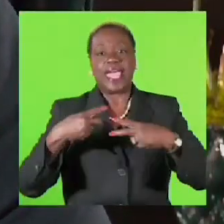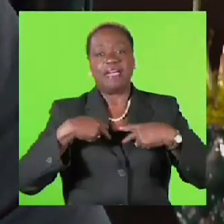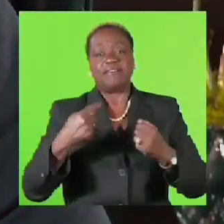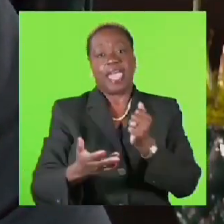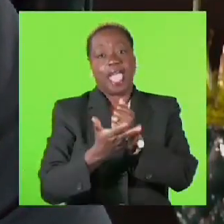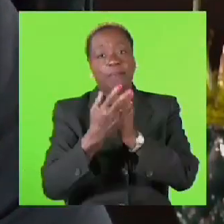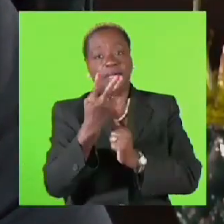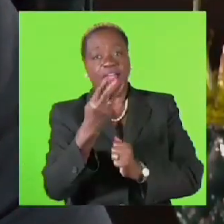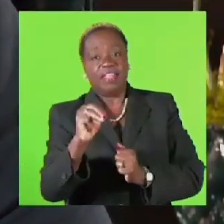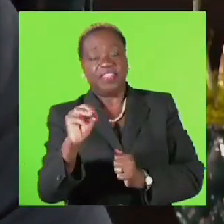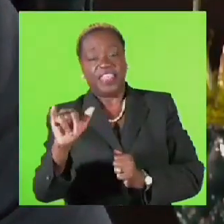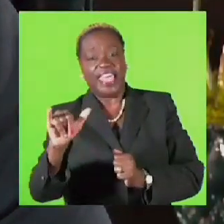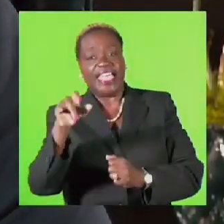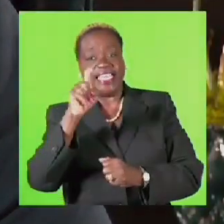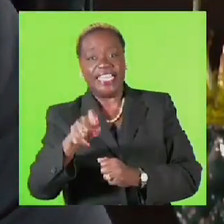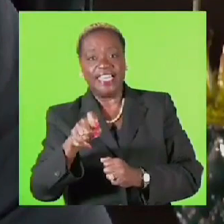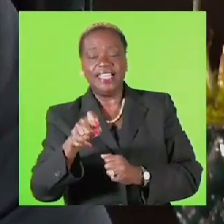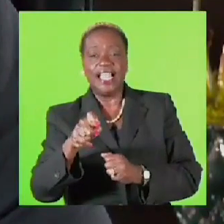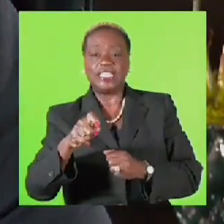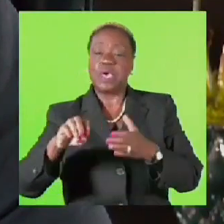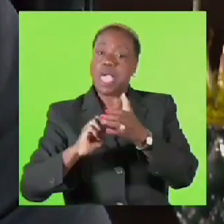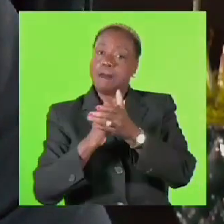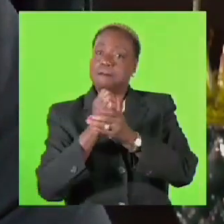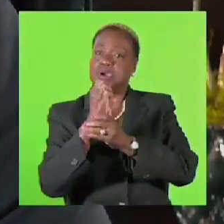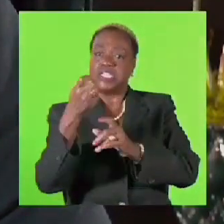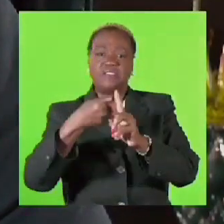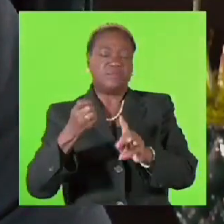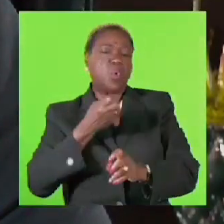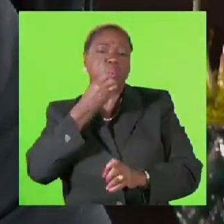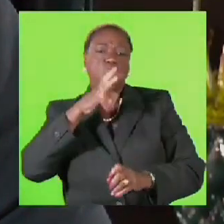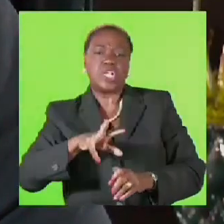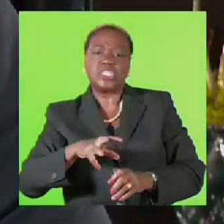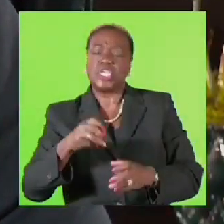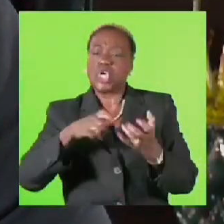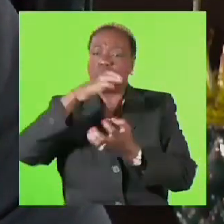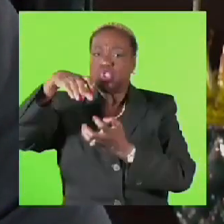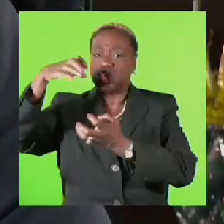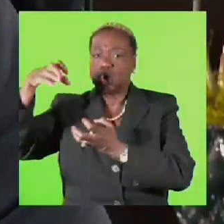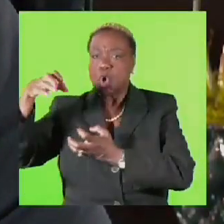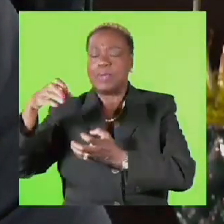they need as we emerge from the worst storm in our history.